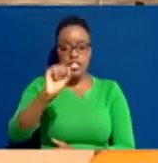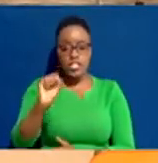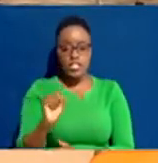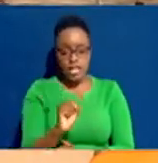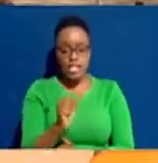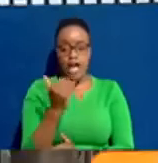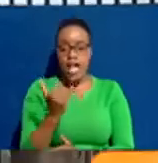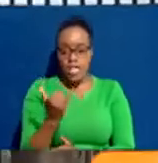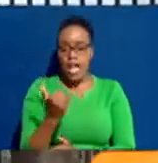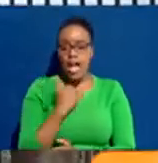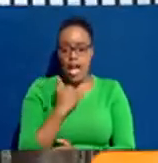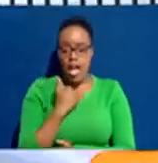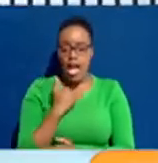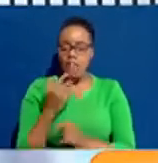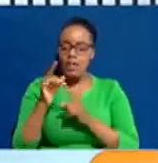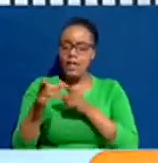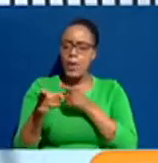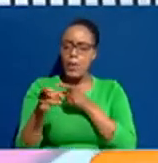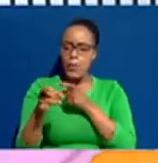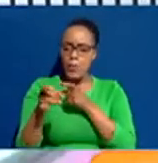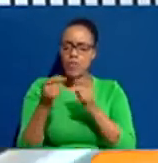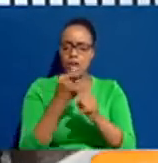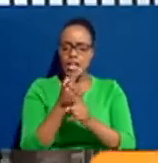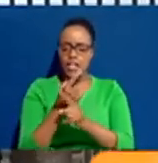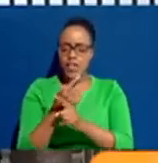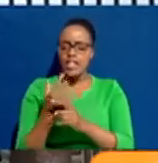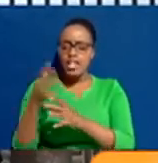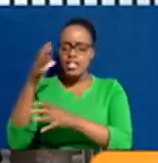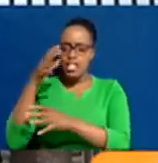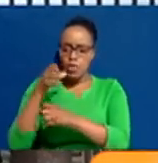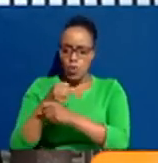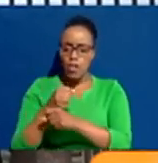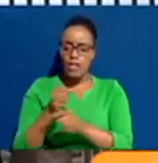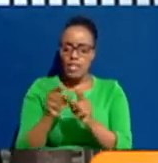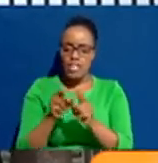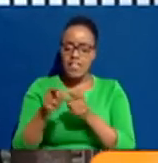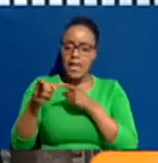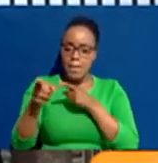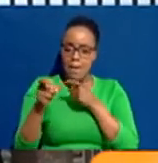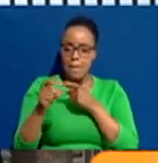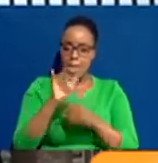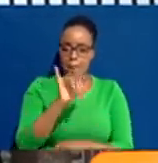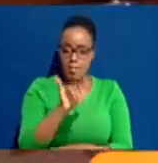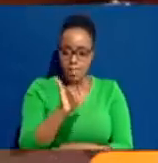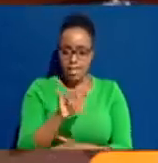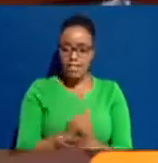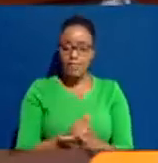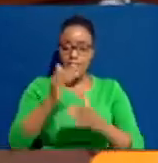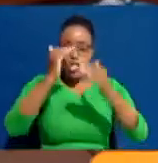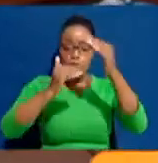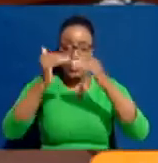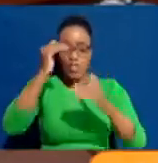Machogu is still on the receiving end, with different stakeholders emerging to berate the proclamation.